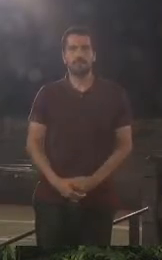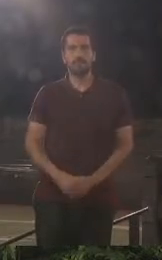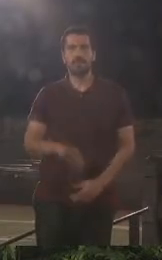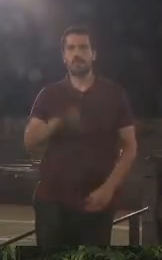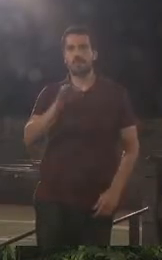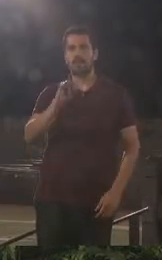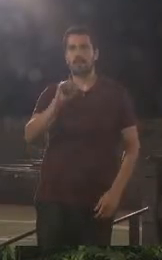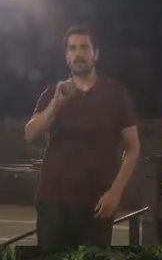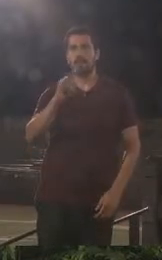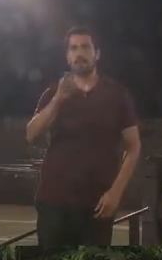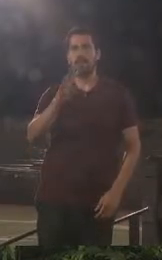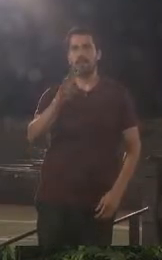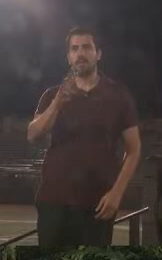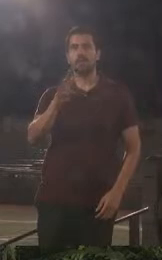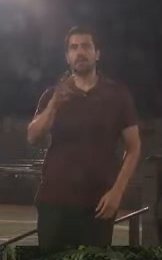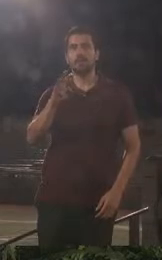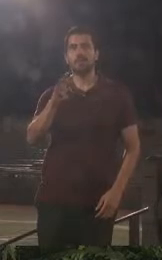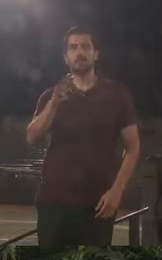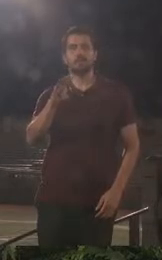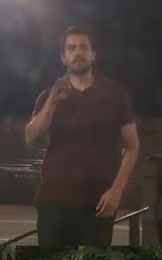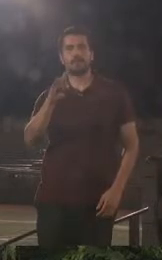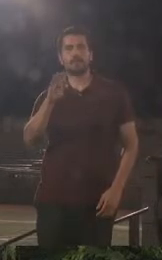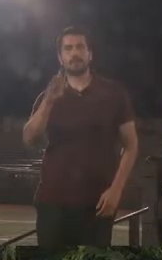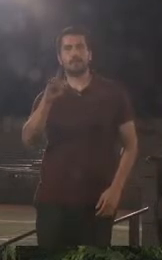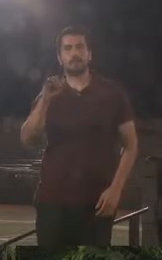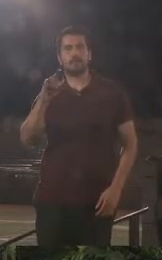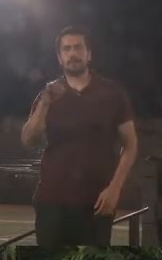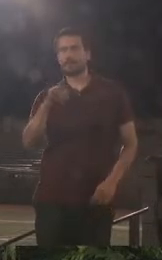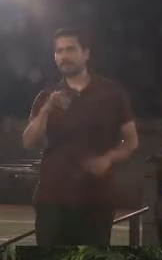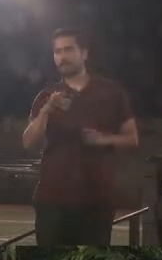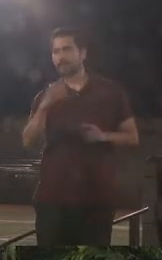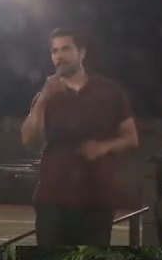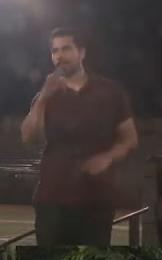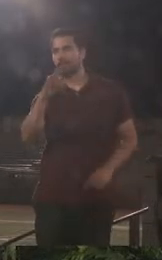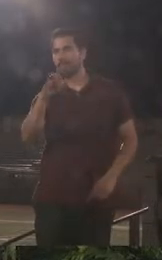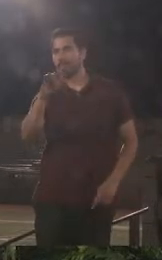Matthew David Gillette will be attending St. Philip's College.